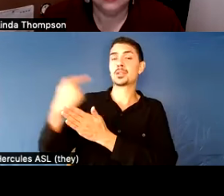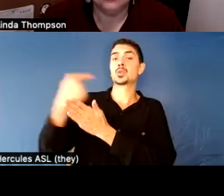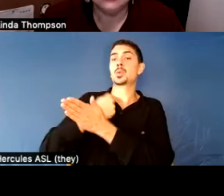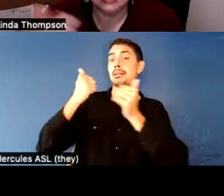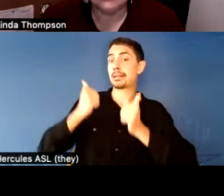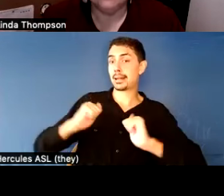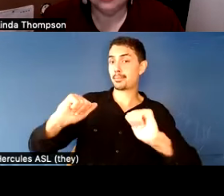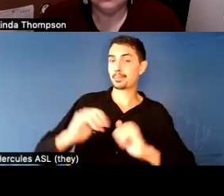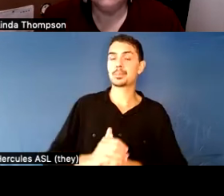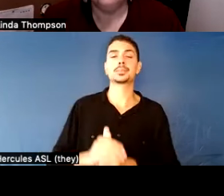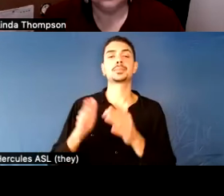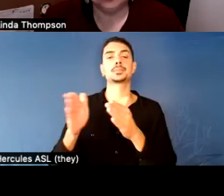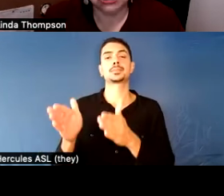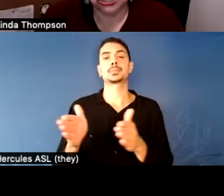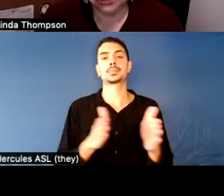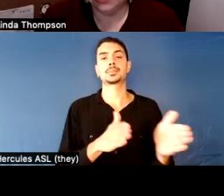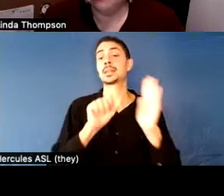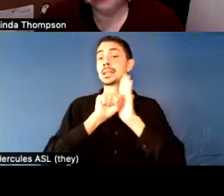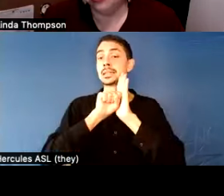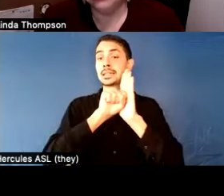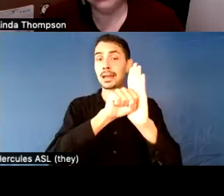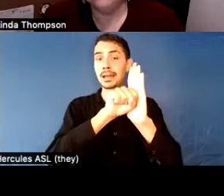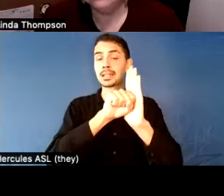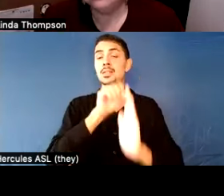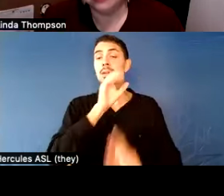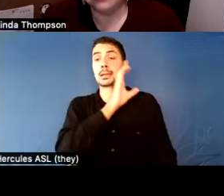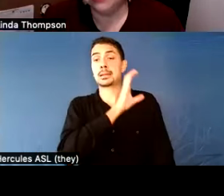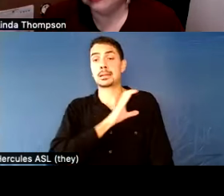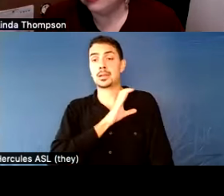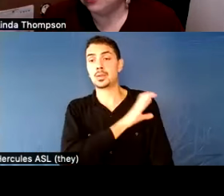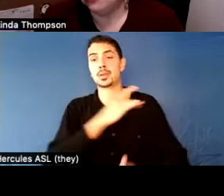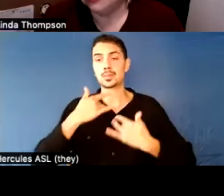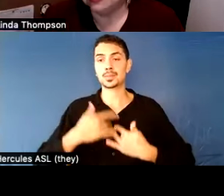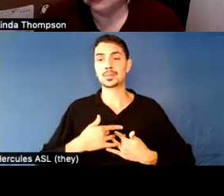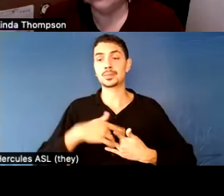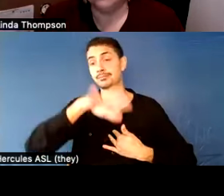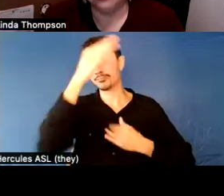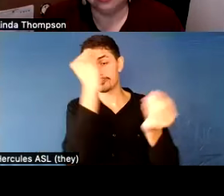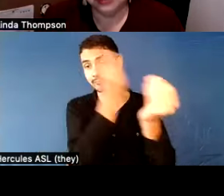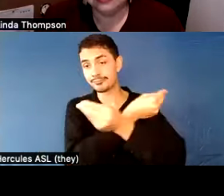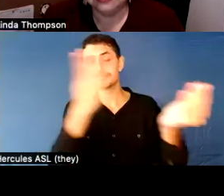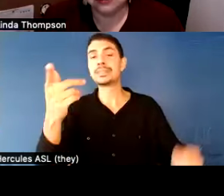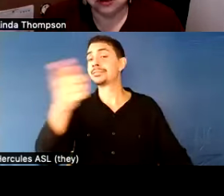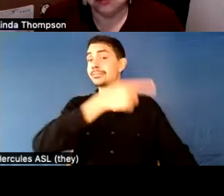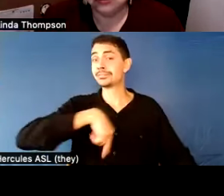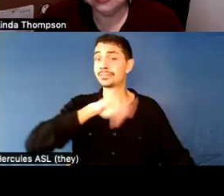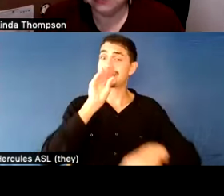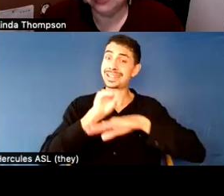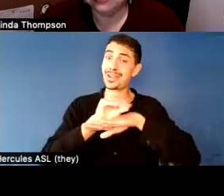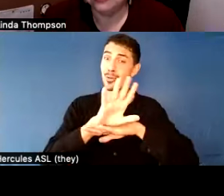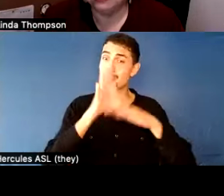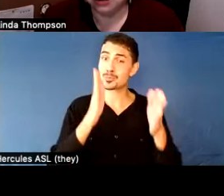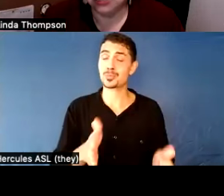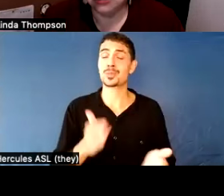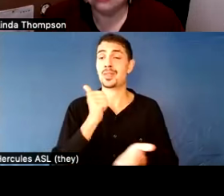And then there are signs of clinical depression. And remembering, none of us are counselors or therapists. Most